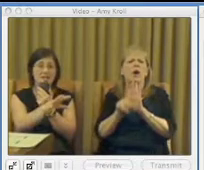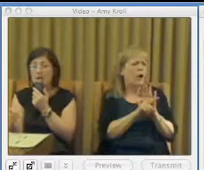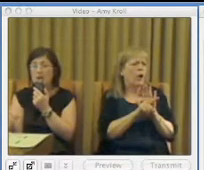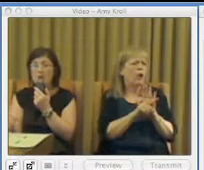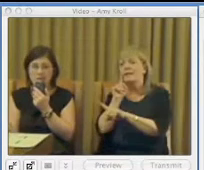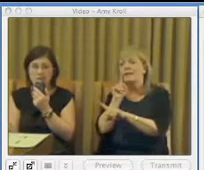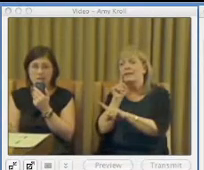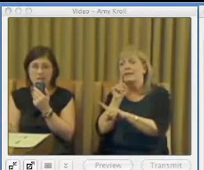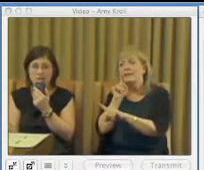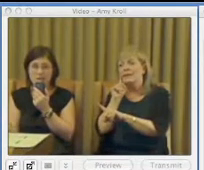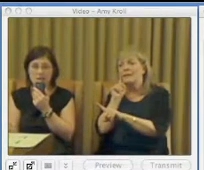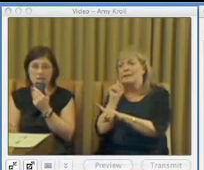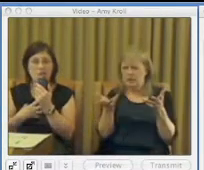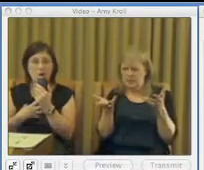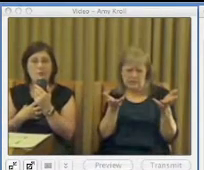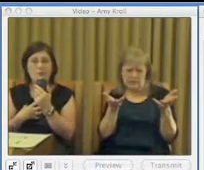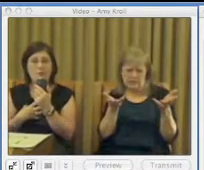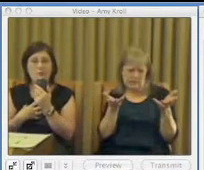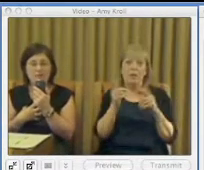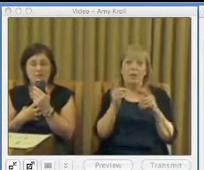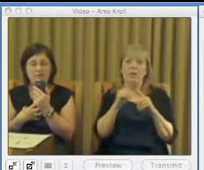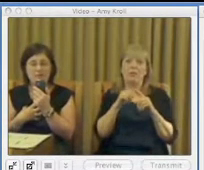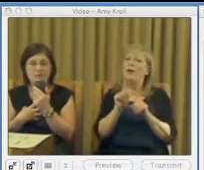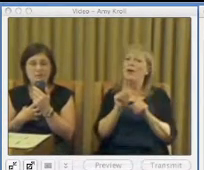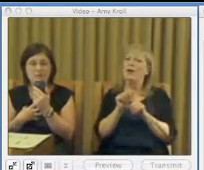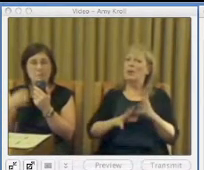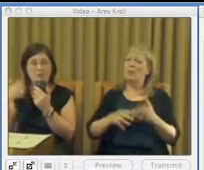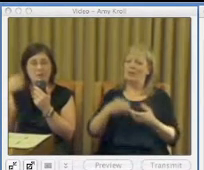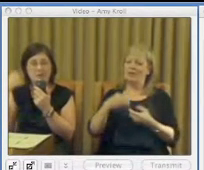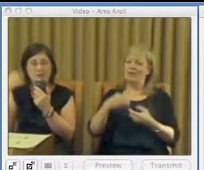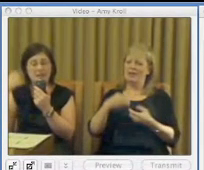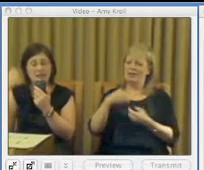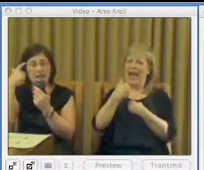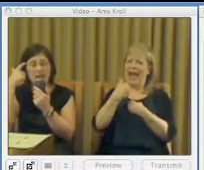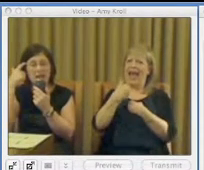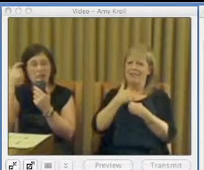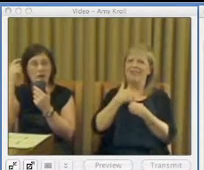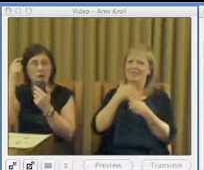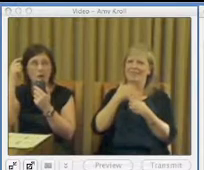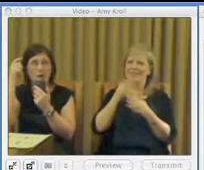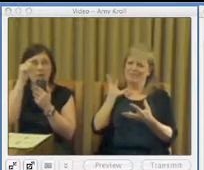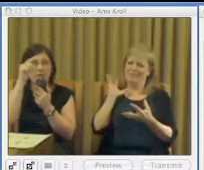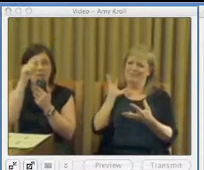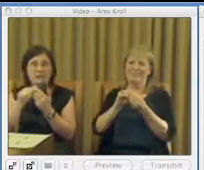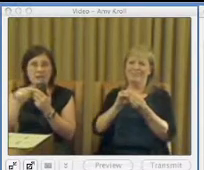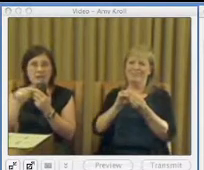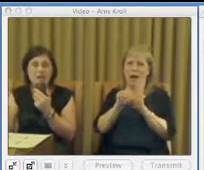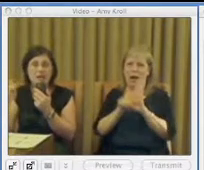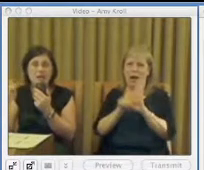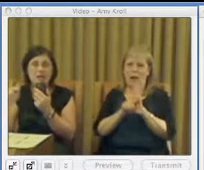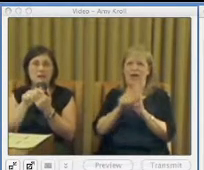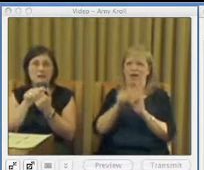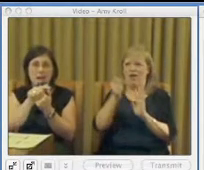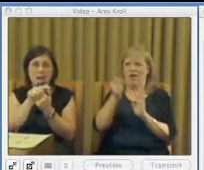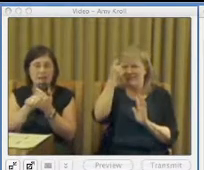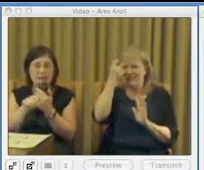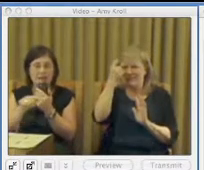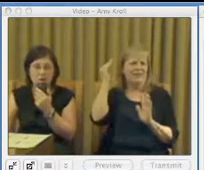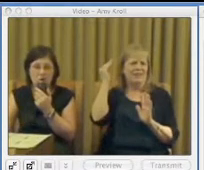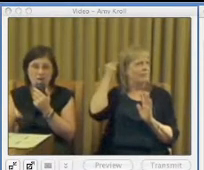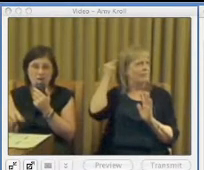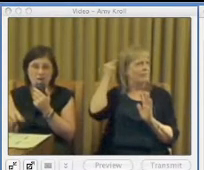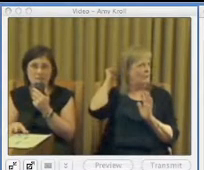case, a deaf person and a hearing person. But they also bring their own frames of reference. They also bring their own understanding of what they